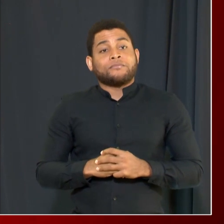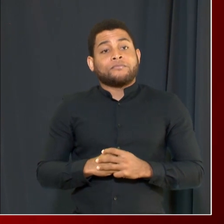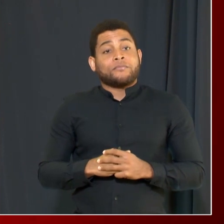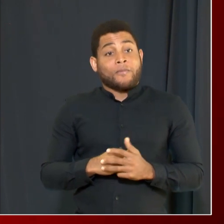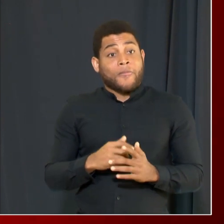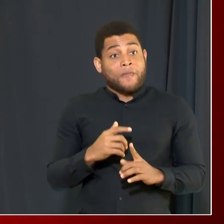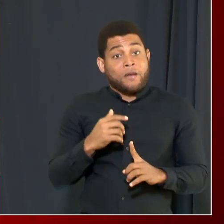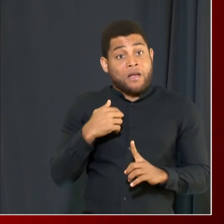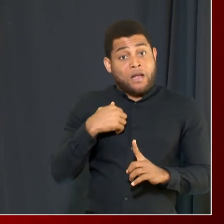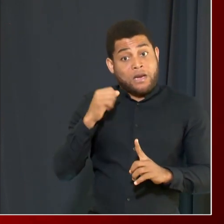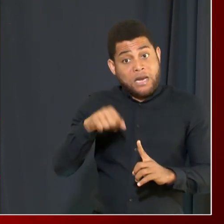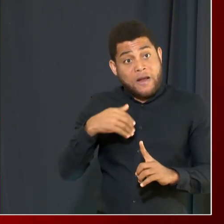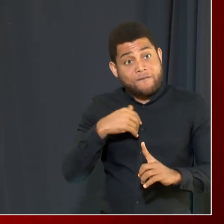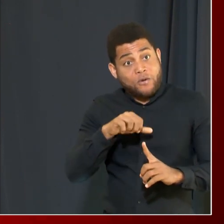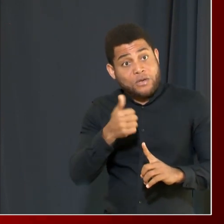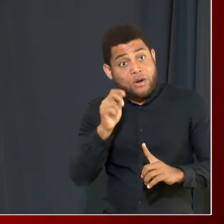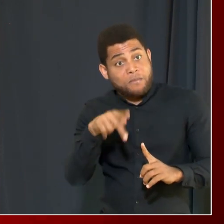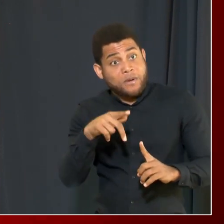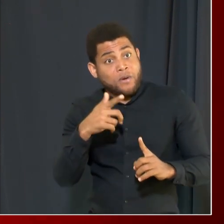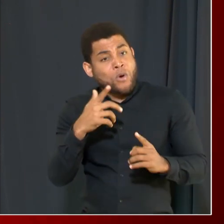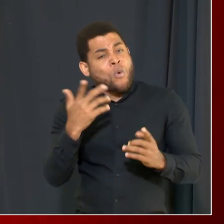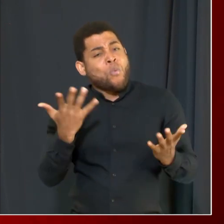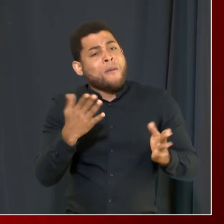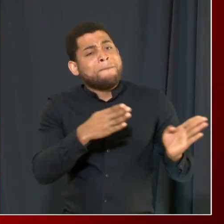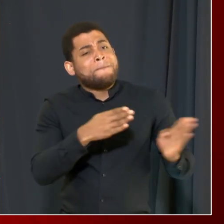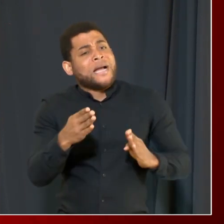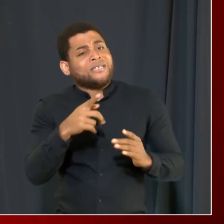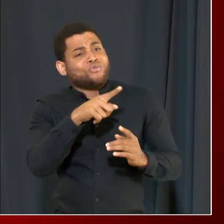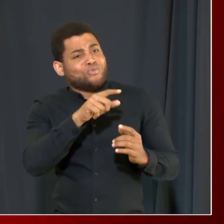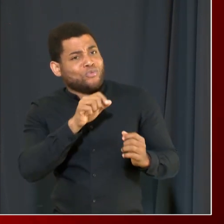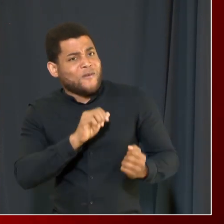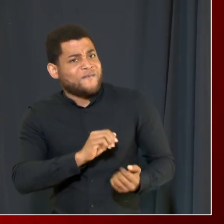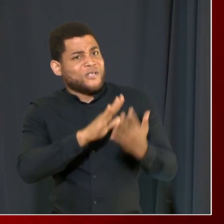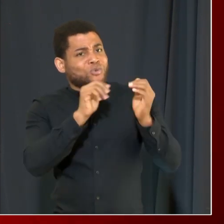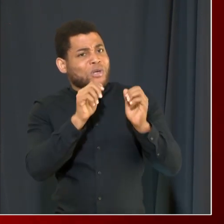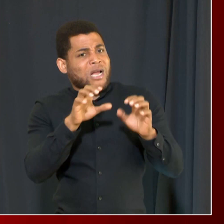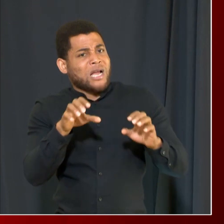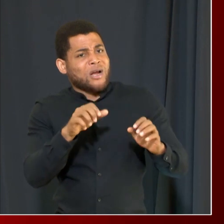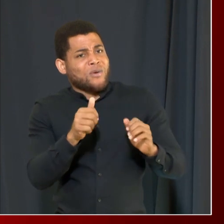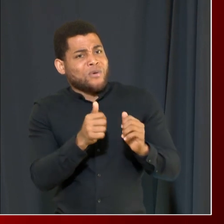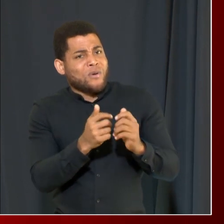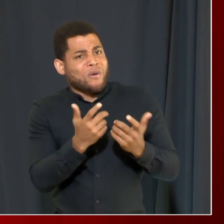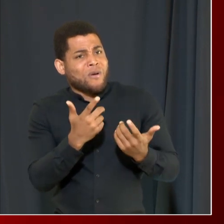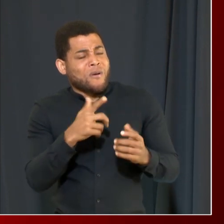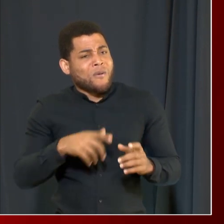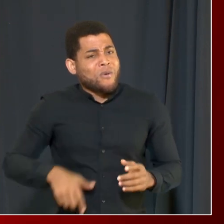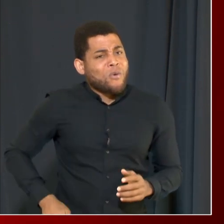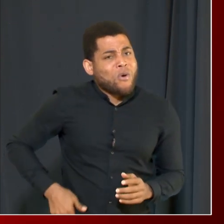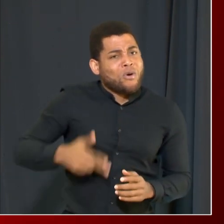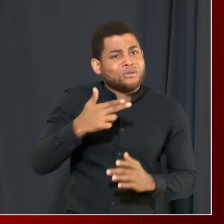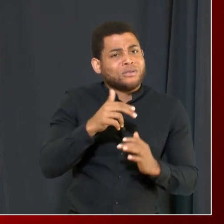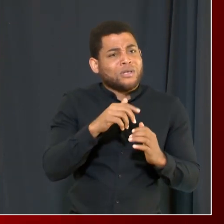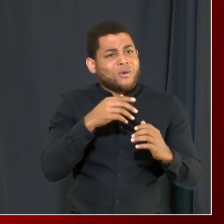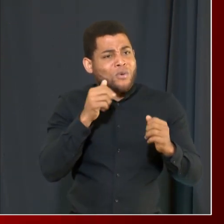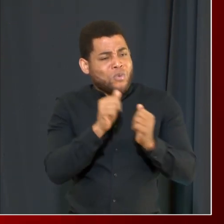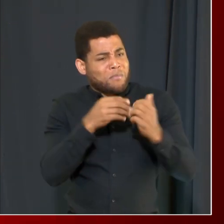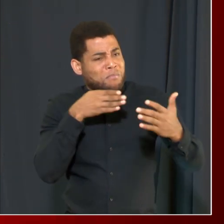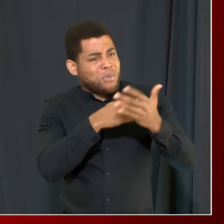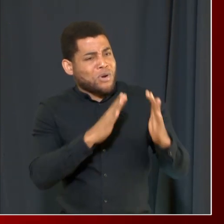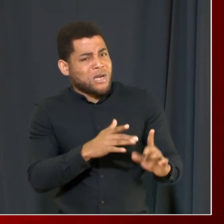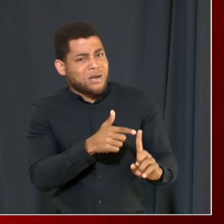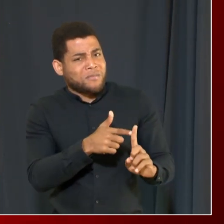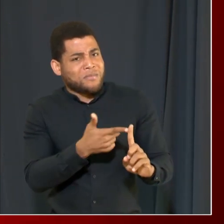What is the plan to address the guns? The acting chief had said that there is conversation to do that with prosecutors. And then the follow-up question to her